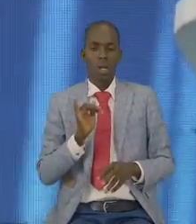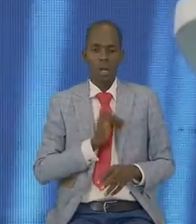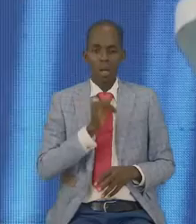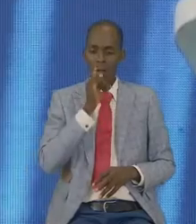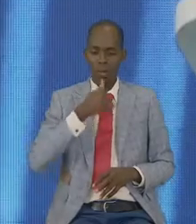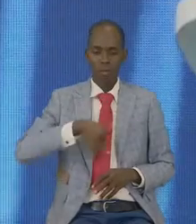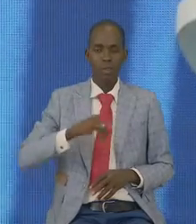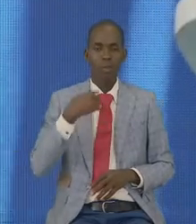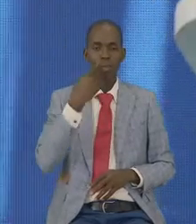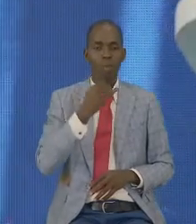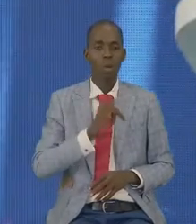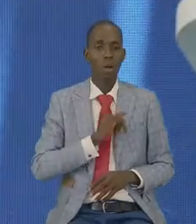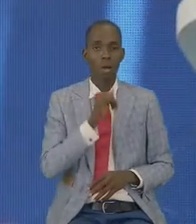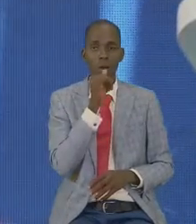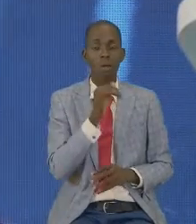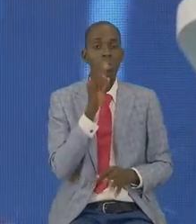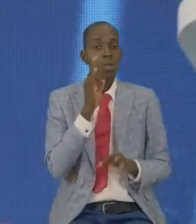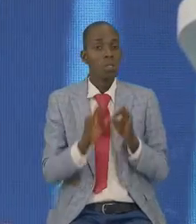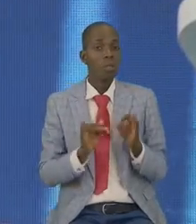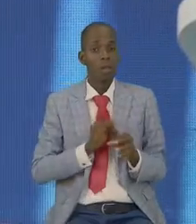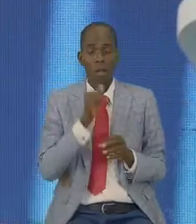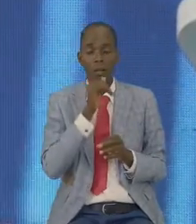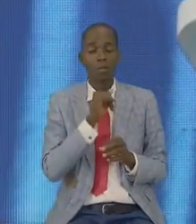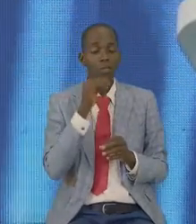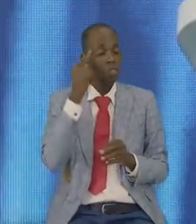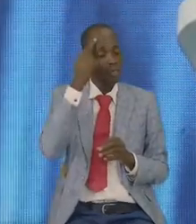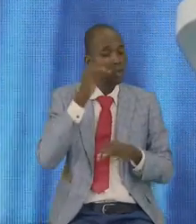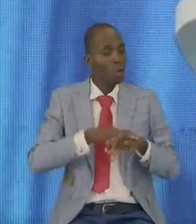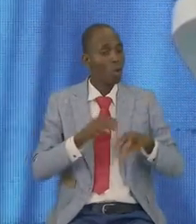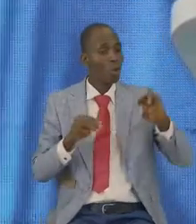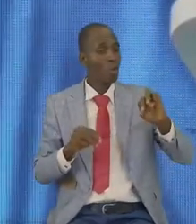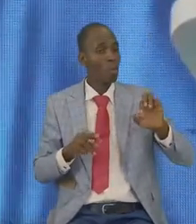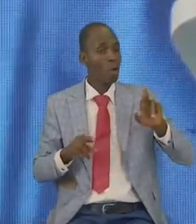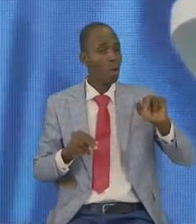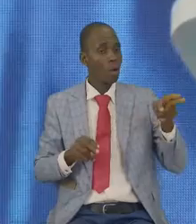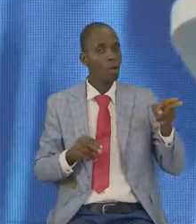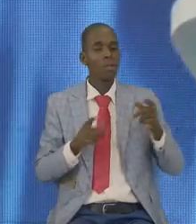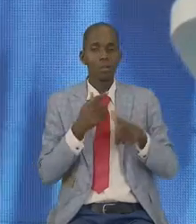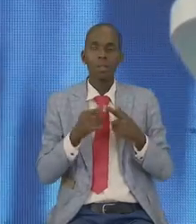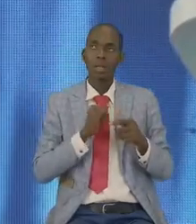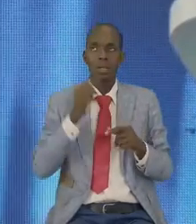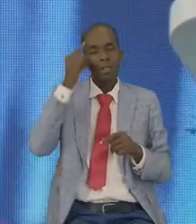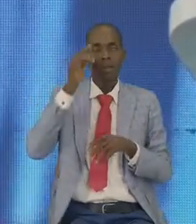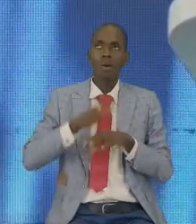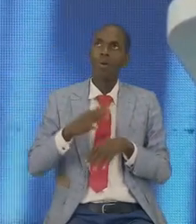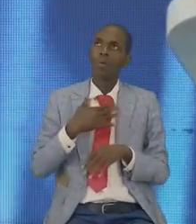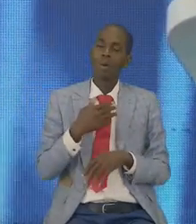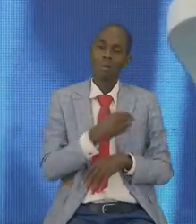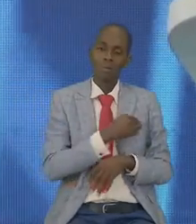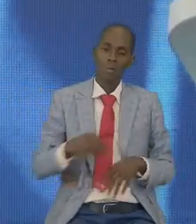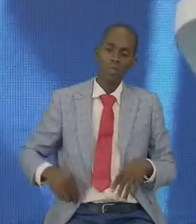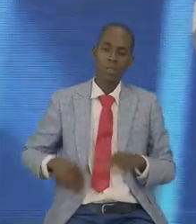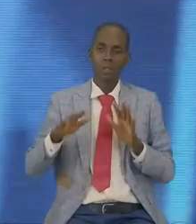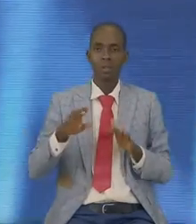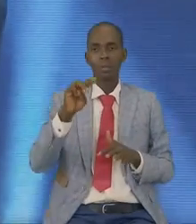am. If I'm not thinking about Mara, who do I think about? I think about the Mediator. I think about the Messiah.